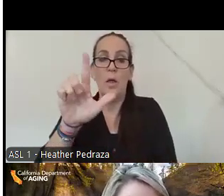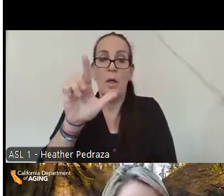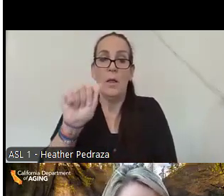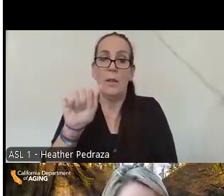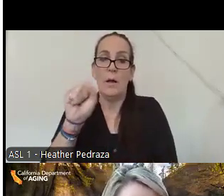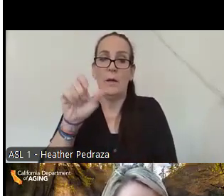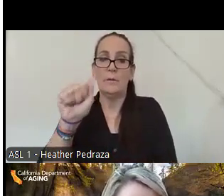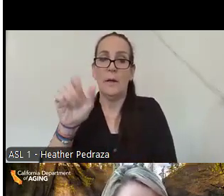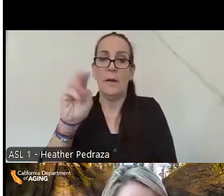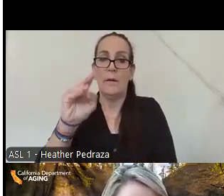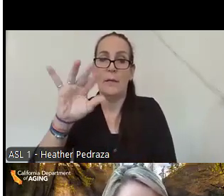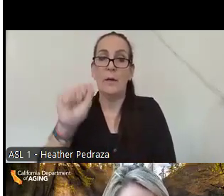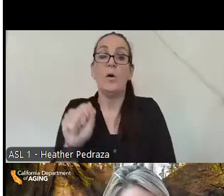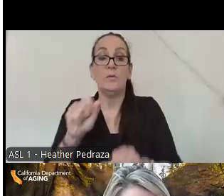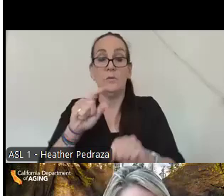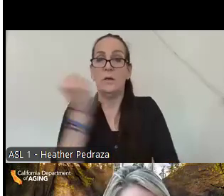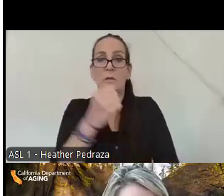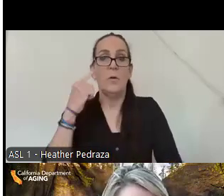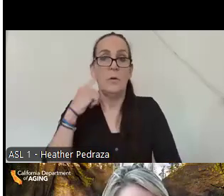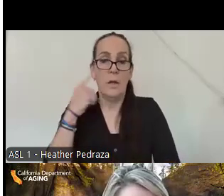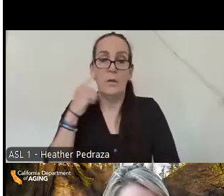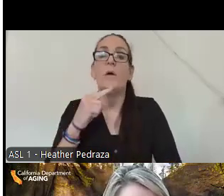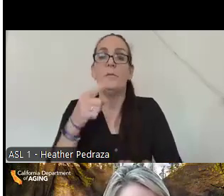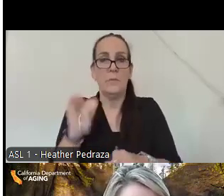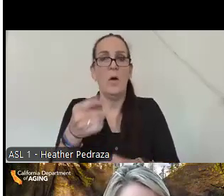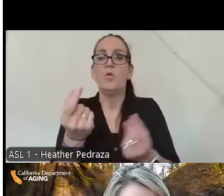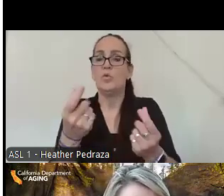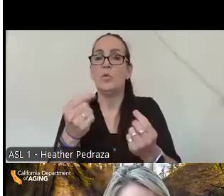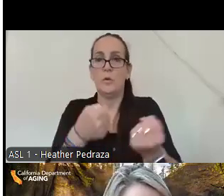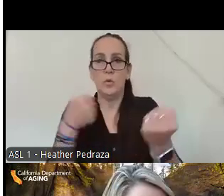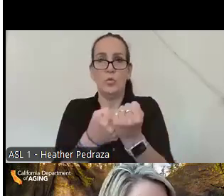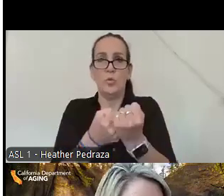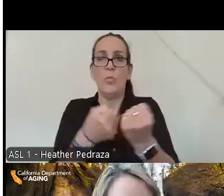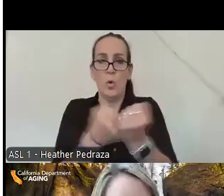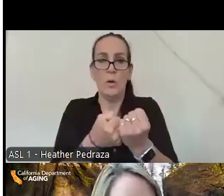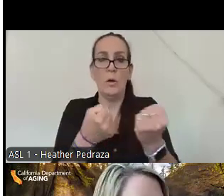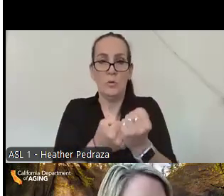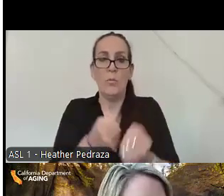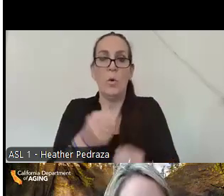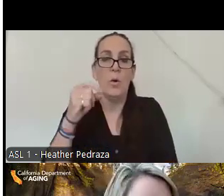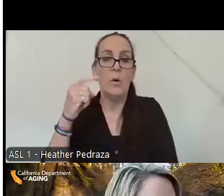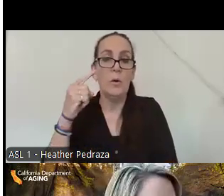since then has now been an advocate for the residents of those places.